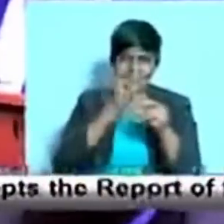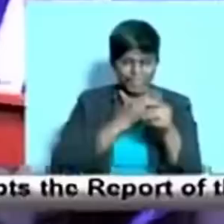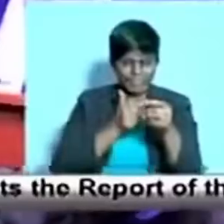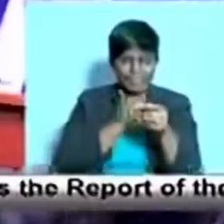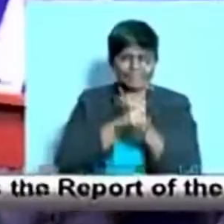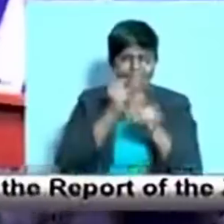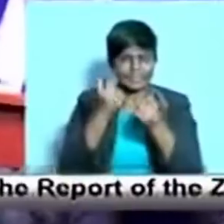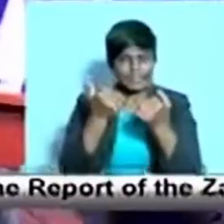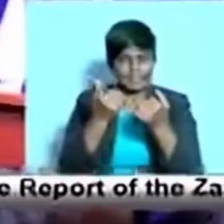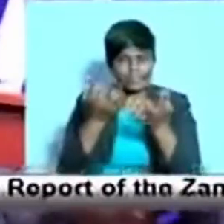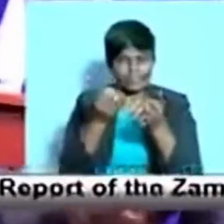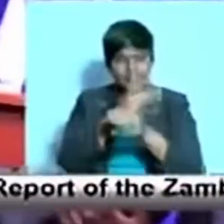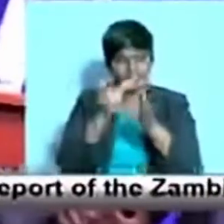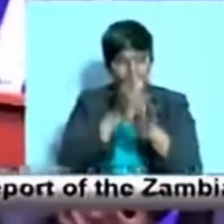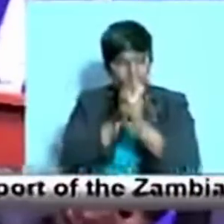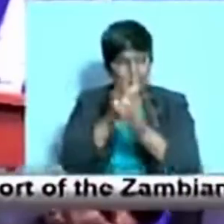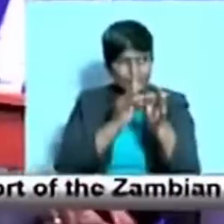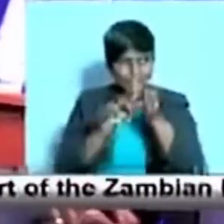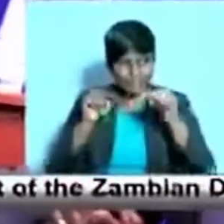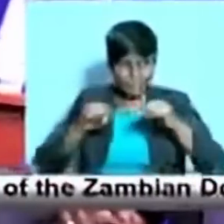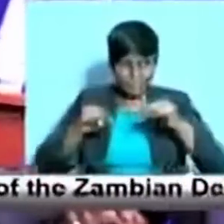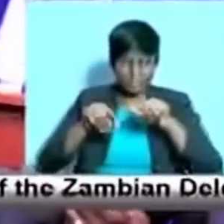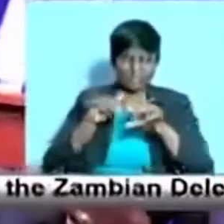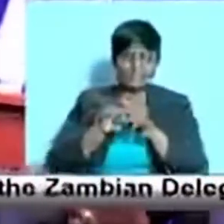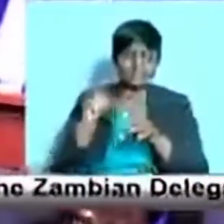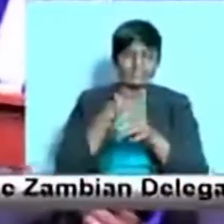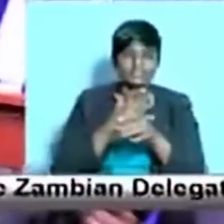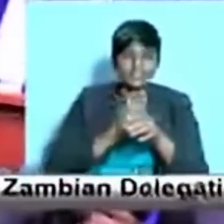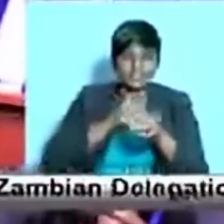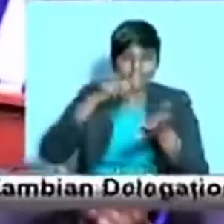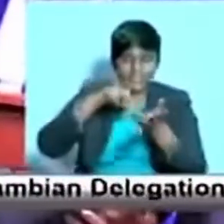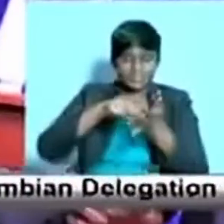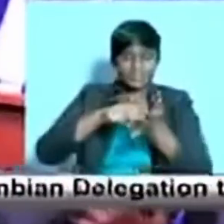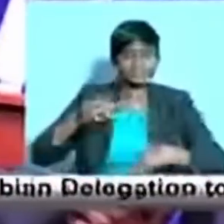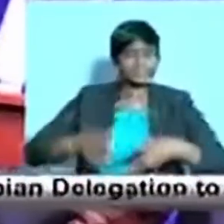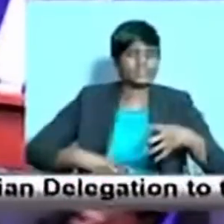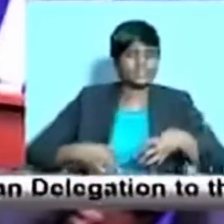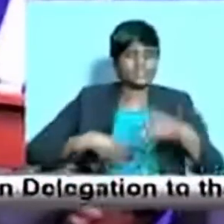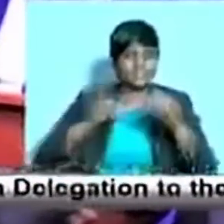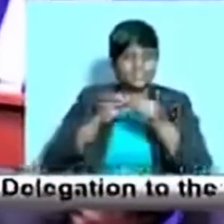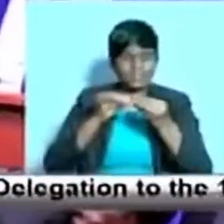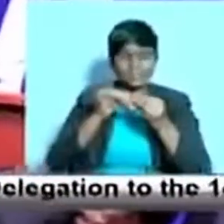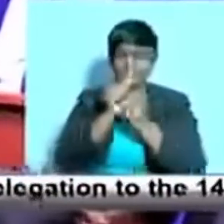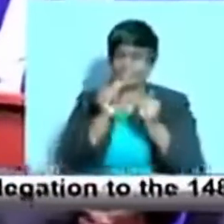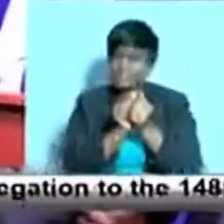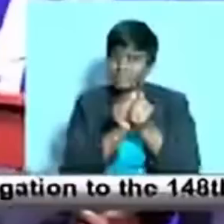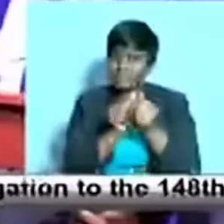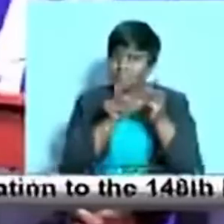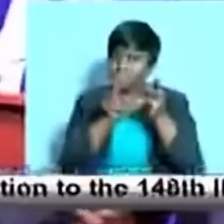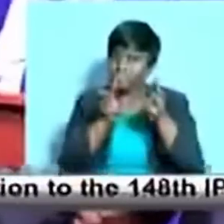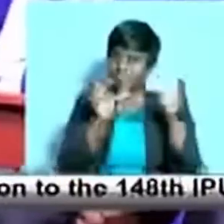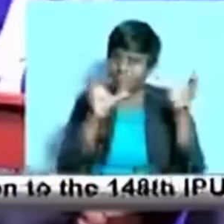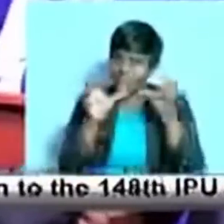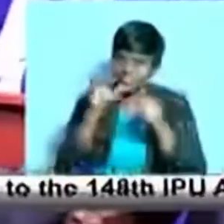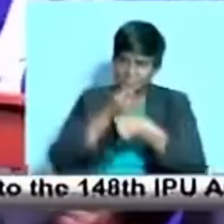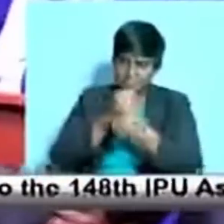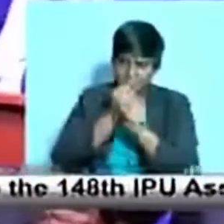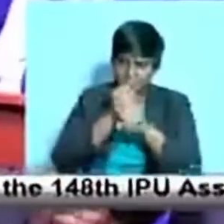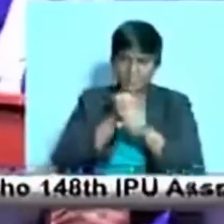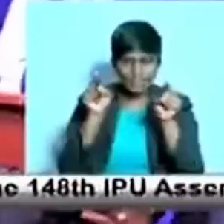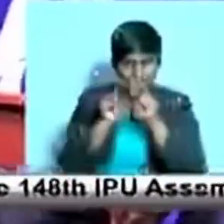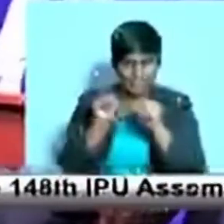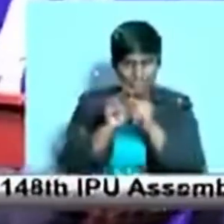just coming to. Here on the floor of the House, I stood and complained about the way committees were constituted. These